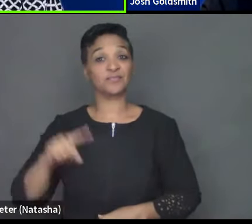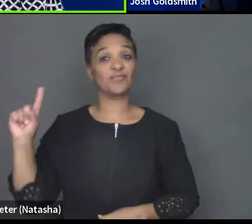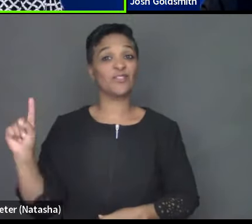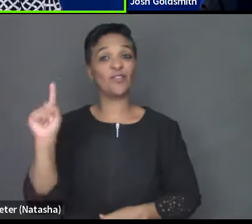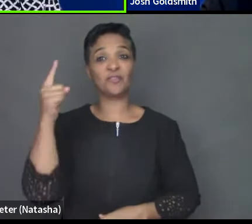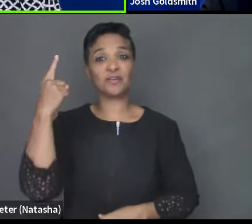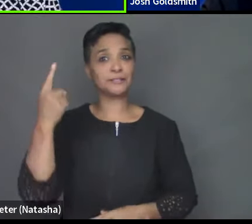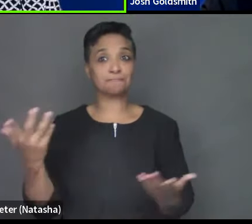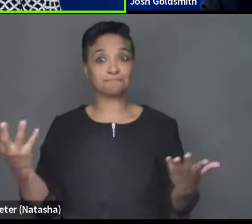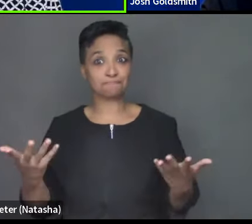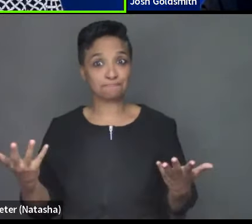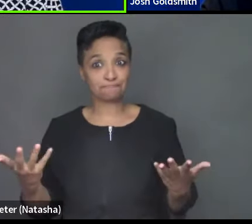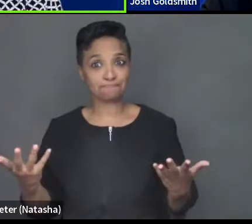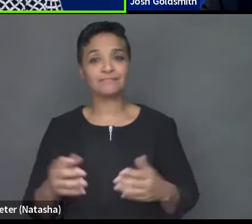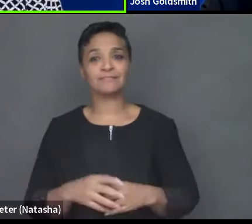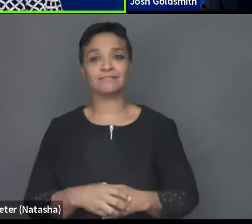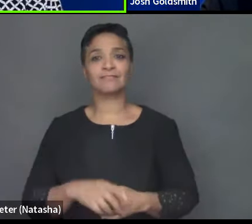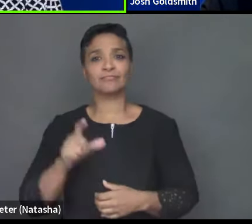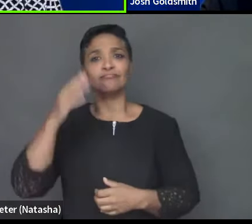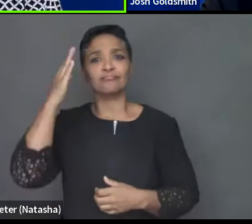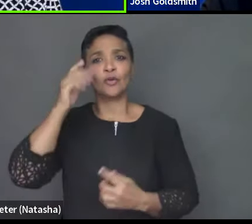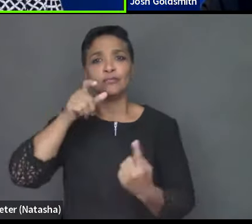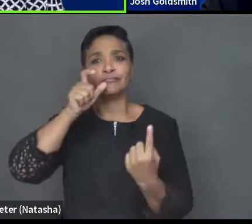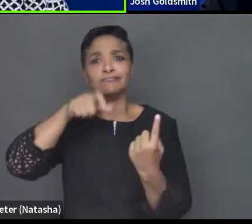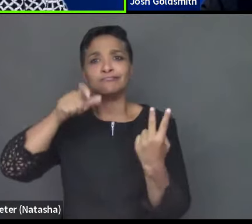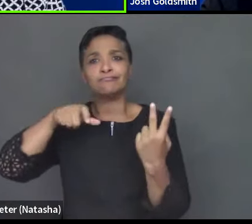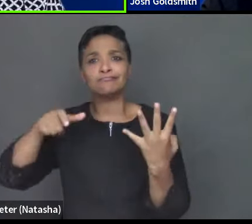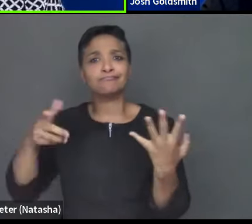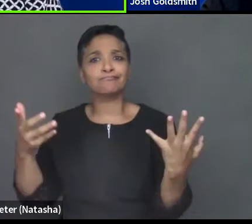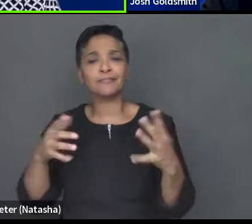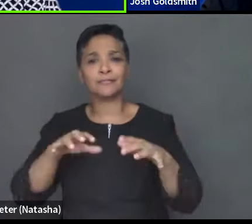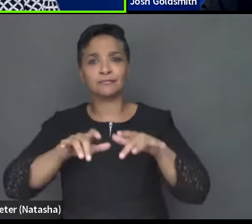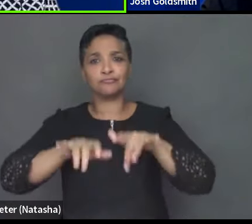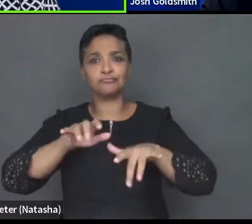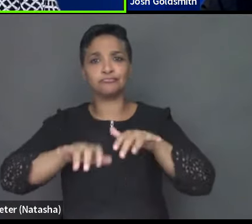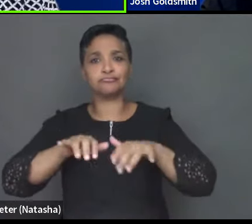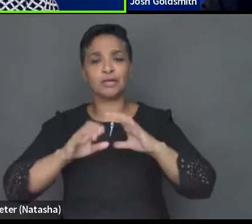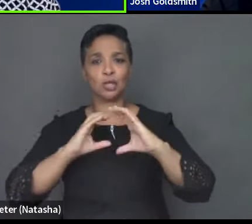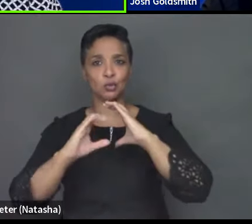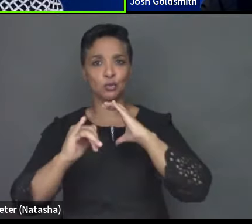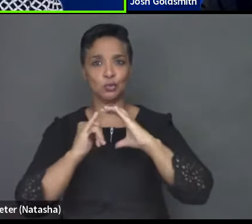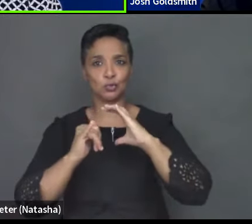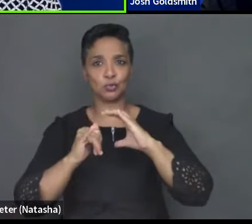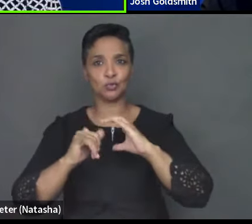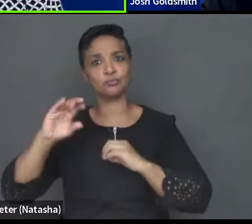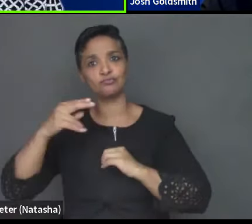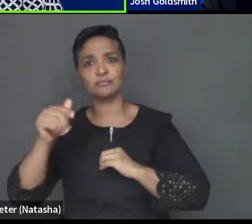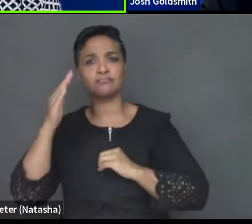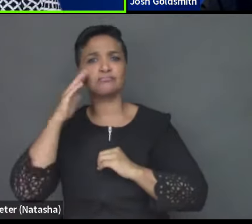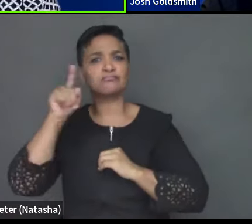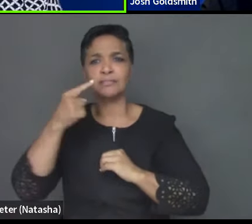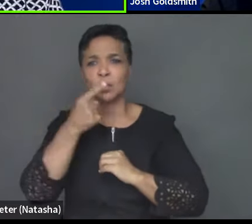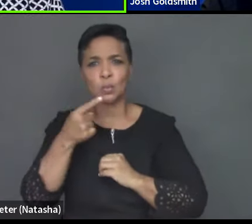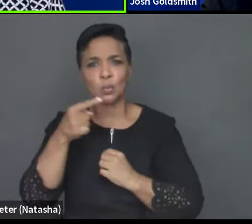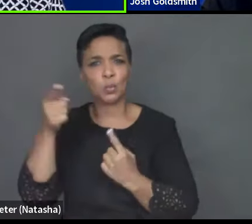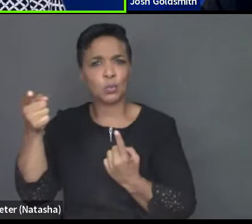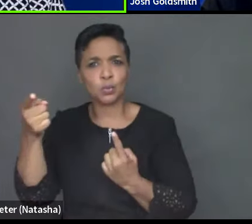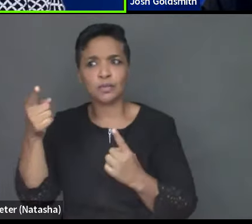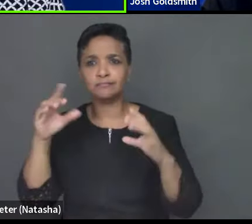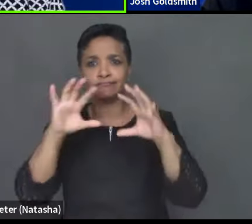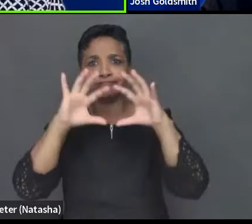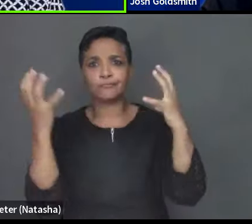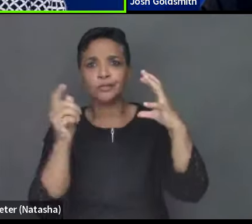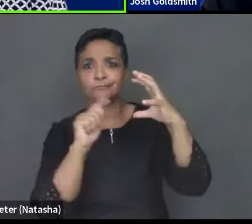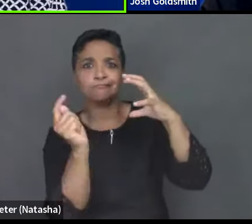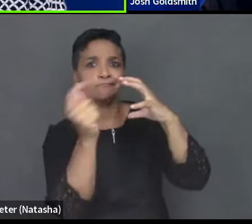start introducing themselves in the YouTube chat box. We want to know who you are, where you're joining us from, and of